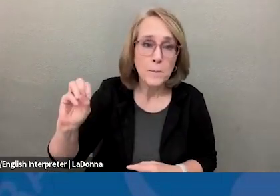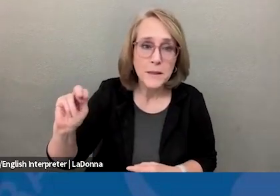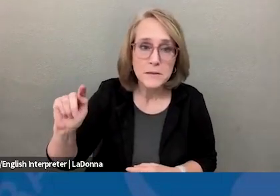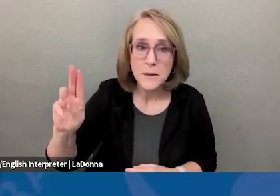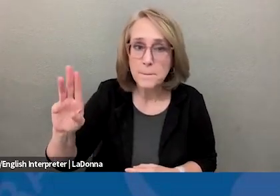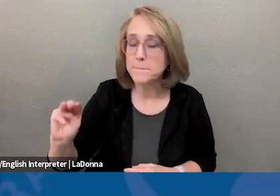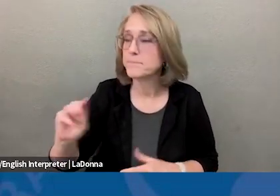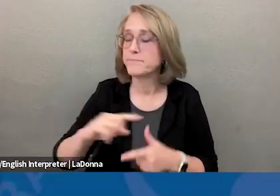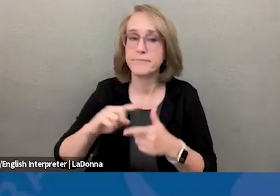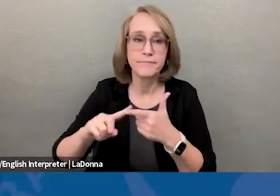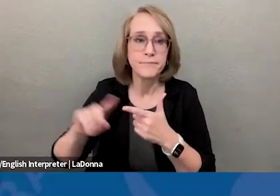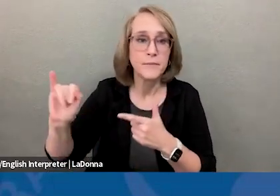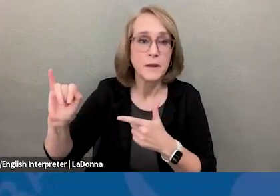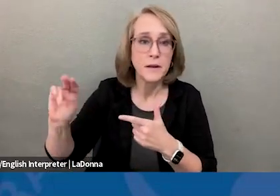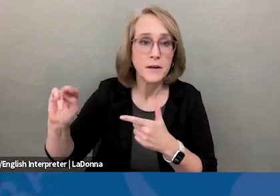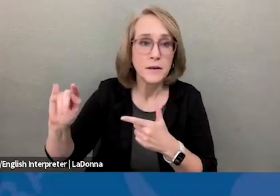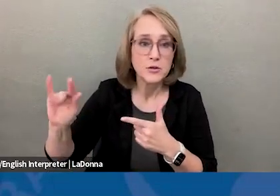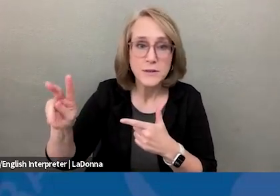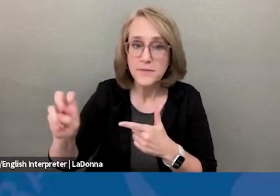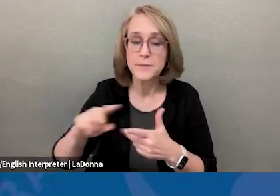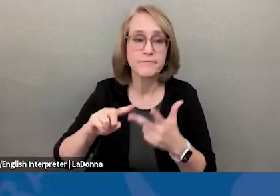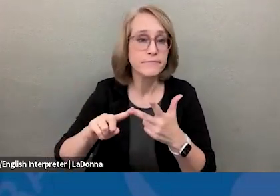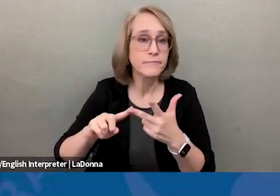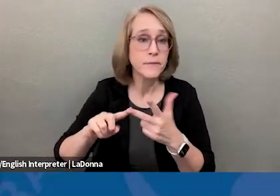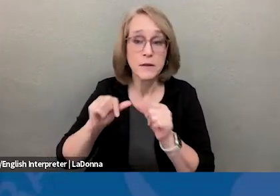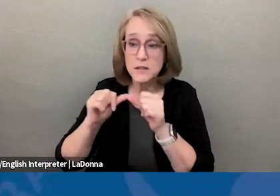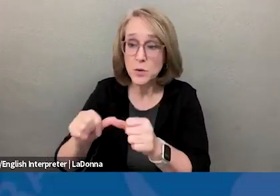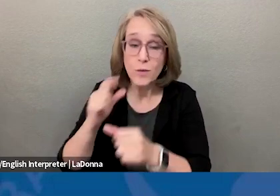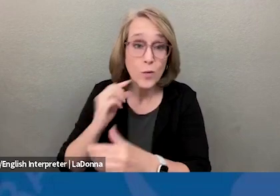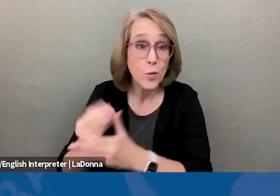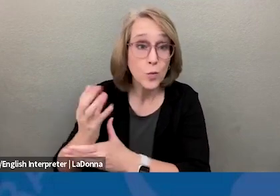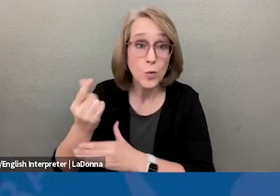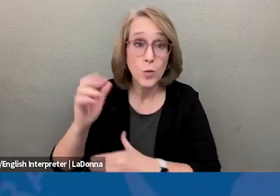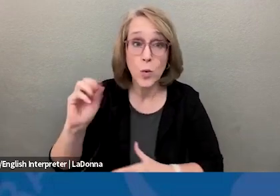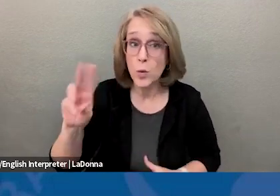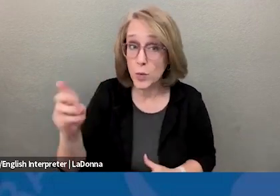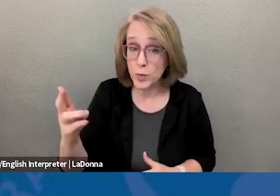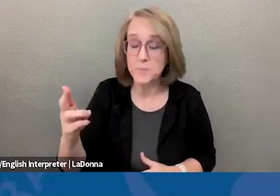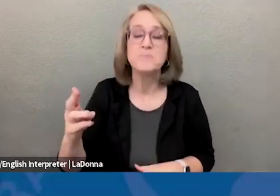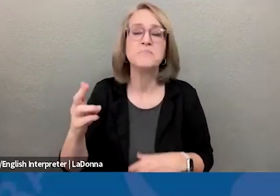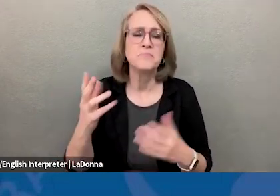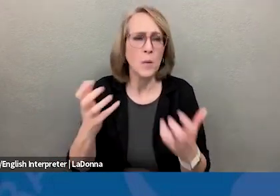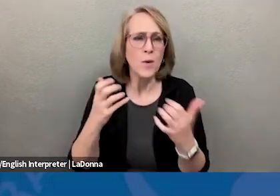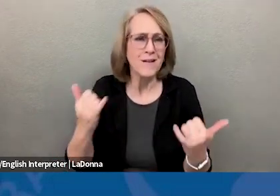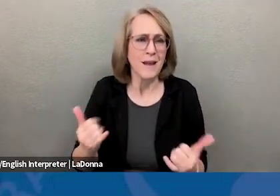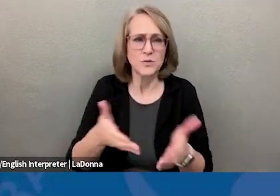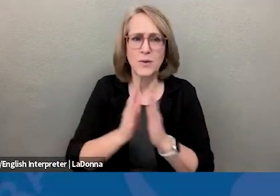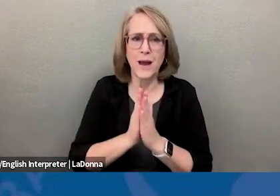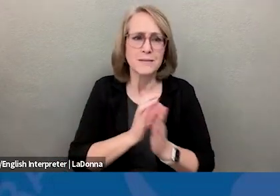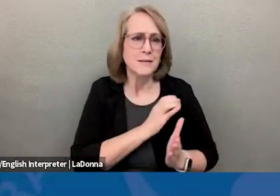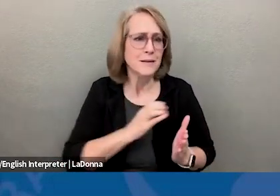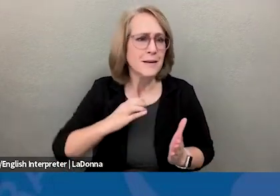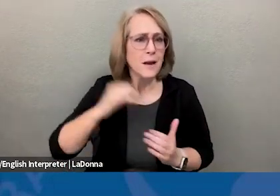to continue to grow. So as a follow-up, I'd like to ask the council members about any ideas for